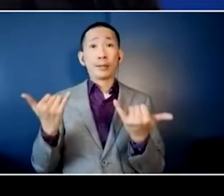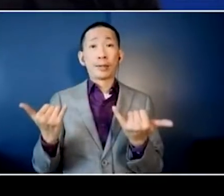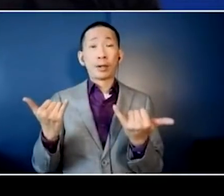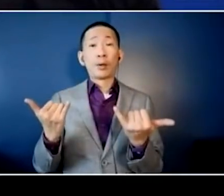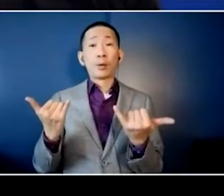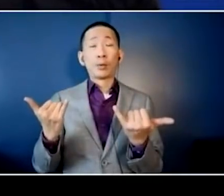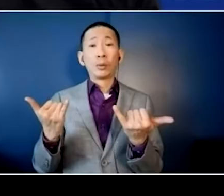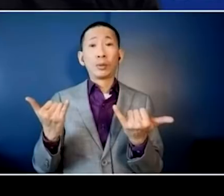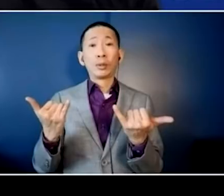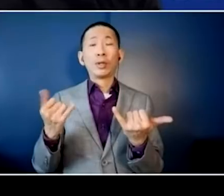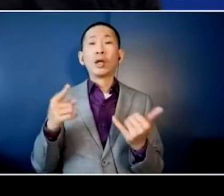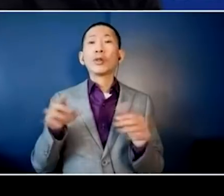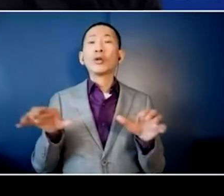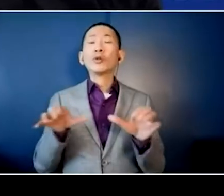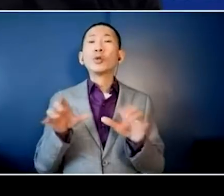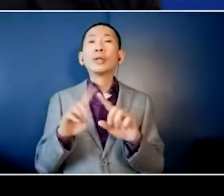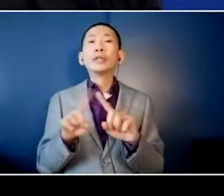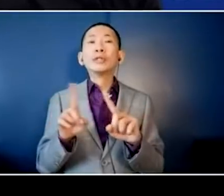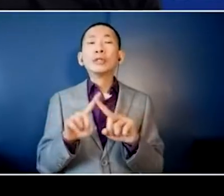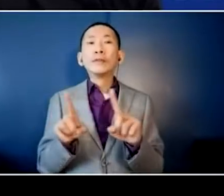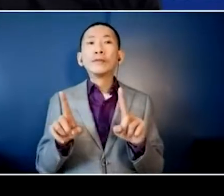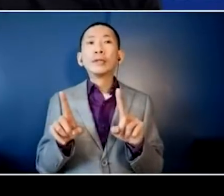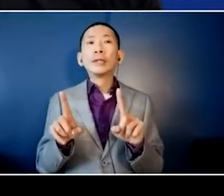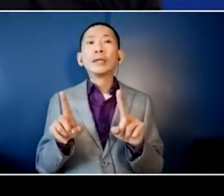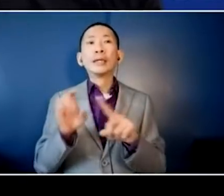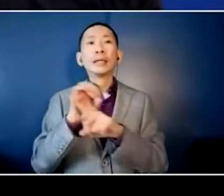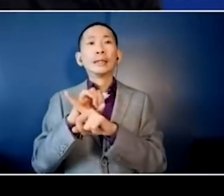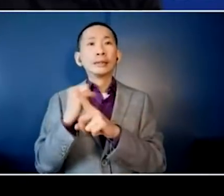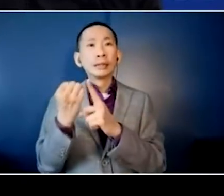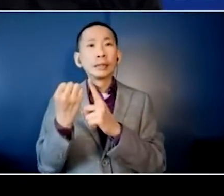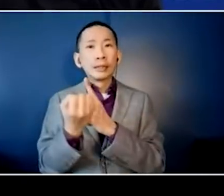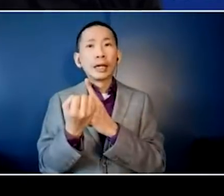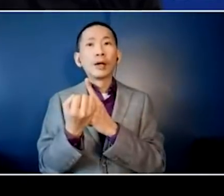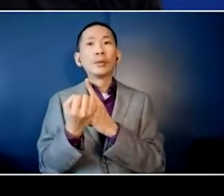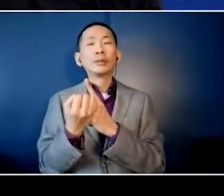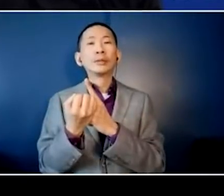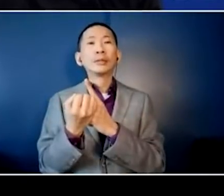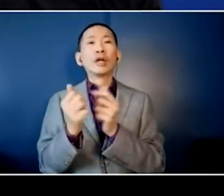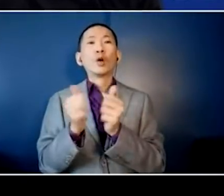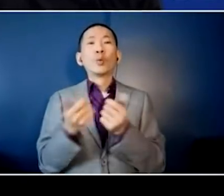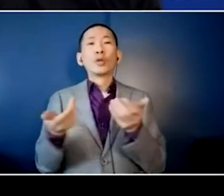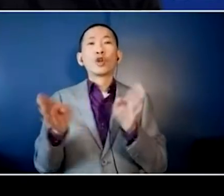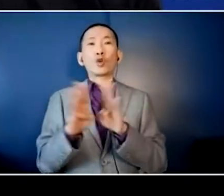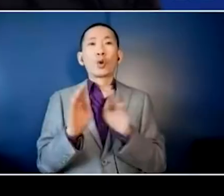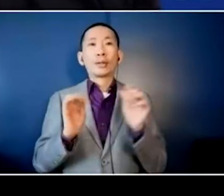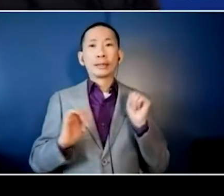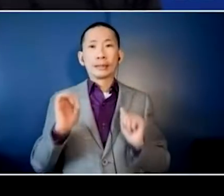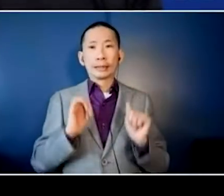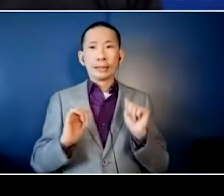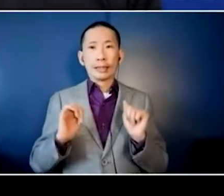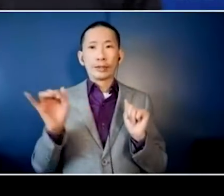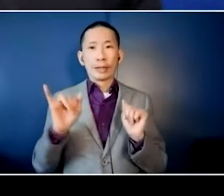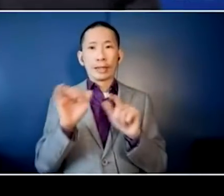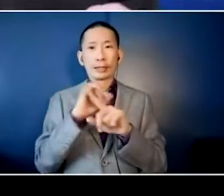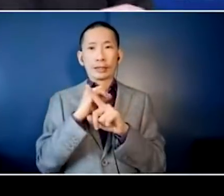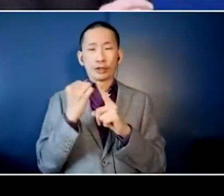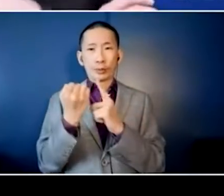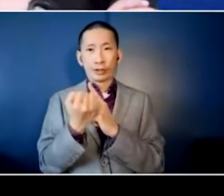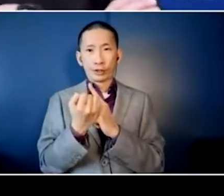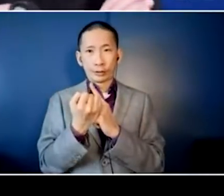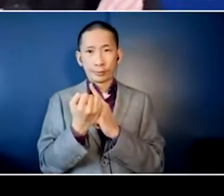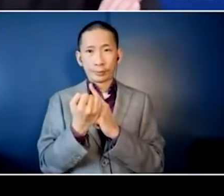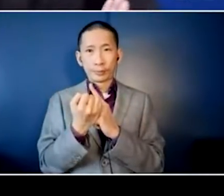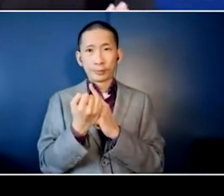doing various scenarios in closed theater-like situations for a